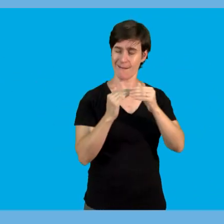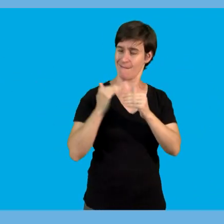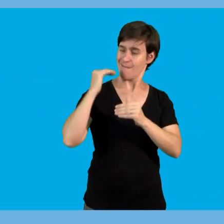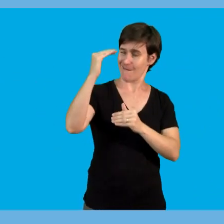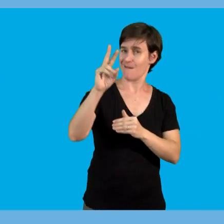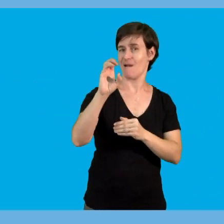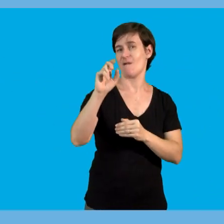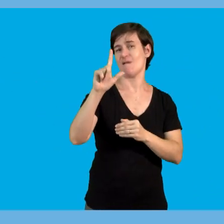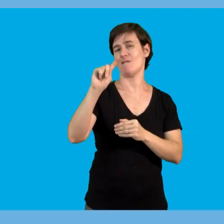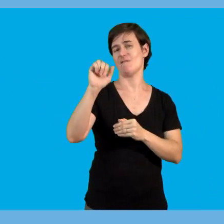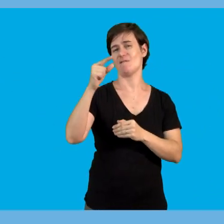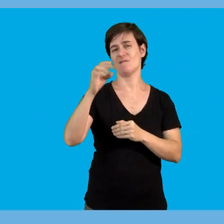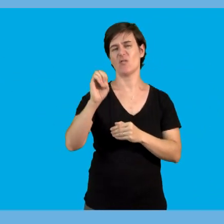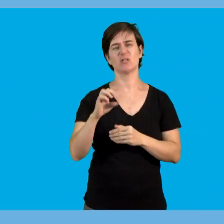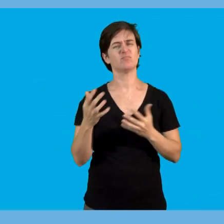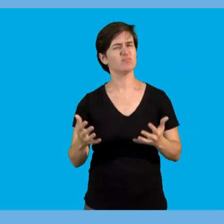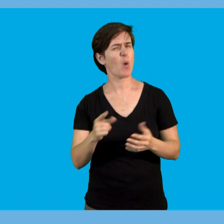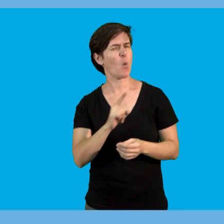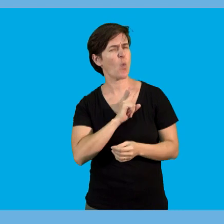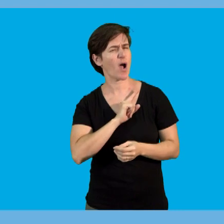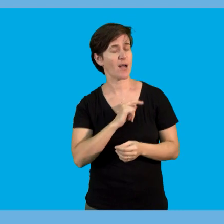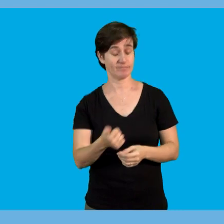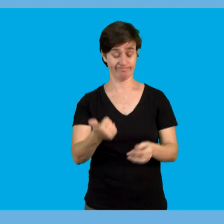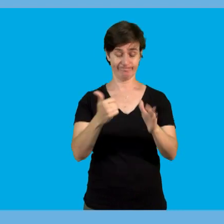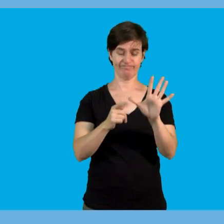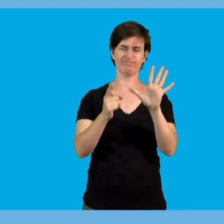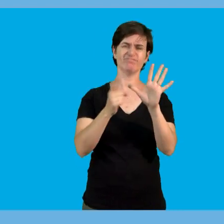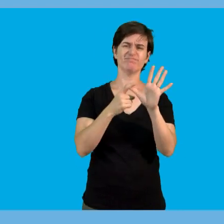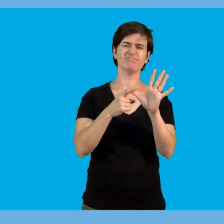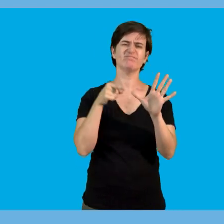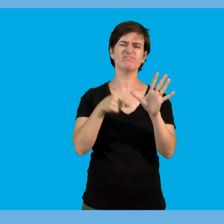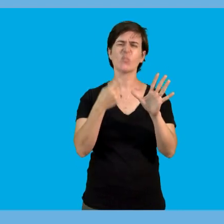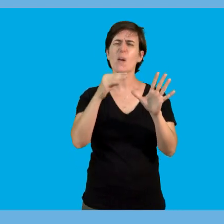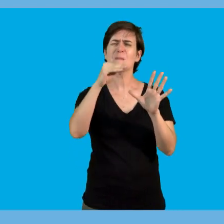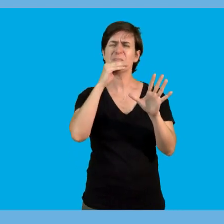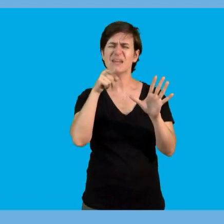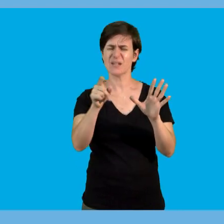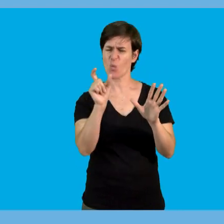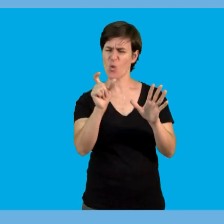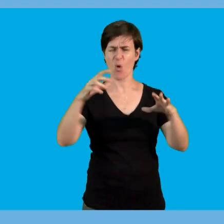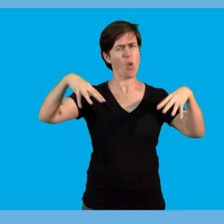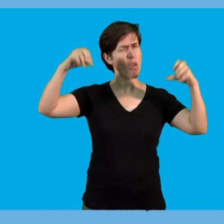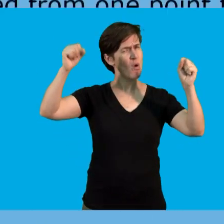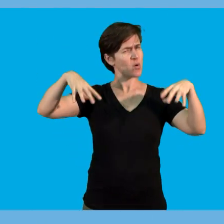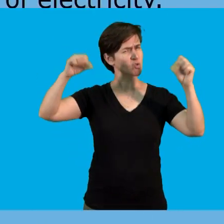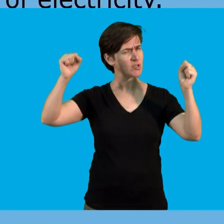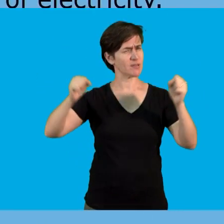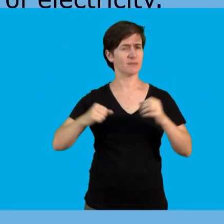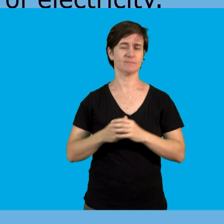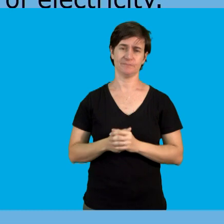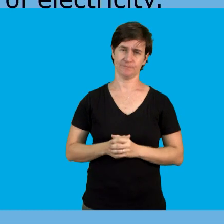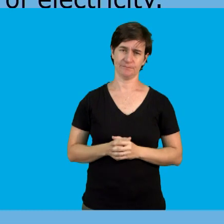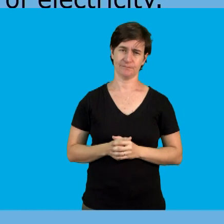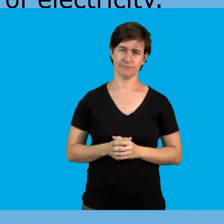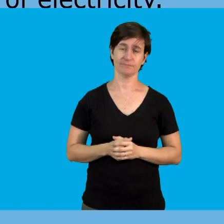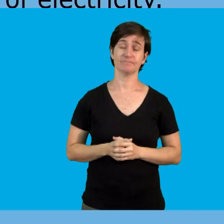why does that happen? And number 5, we also need to be able to explain what is meant by load shedding. So to answer